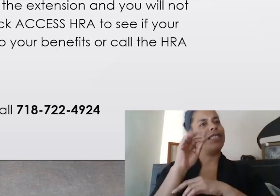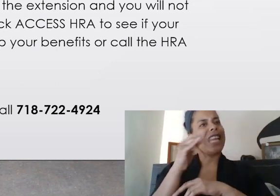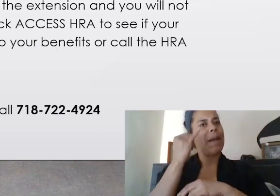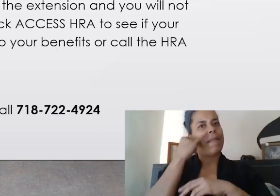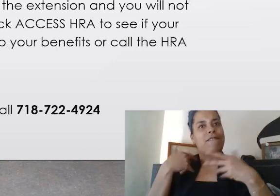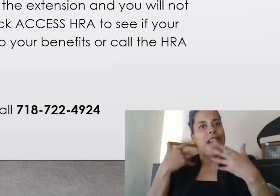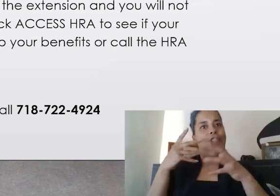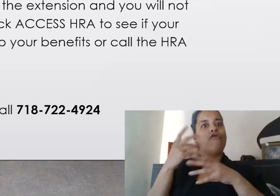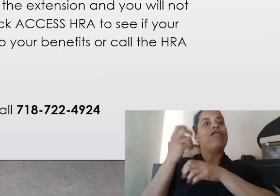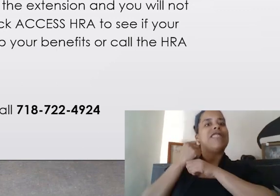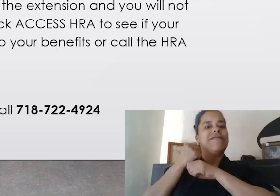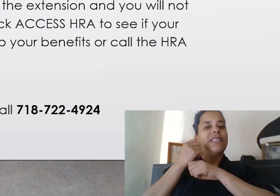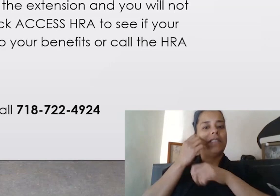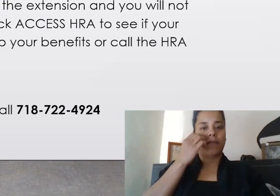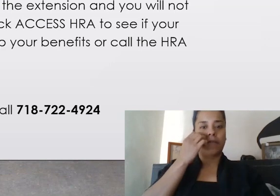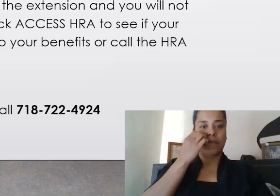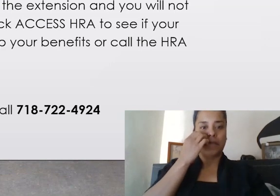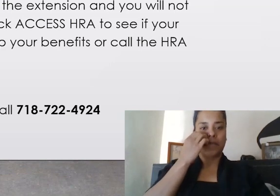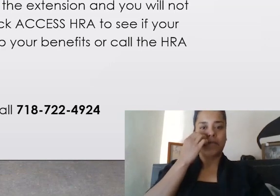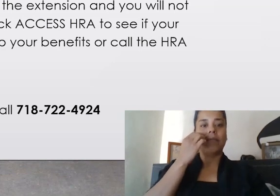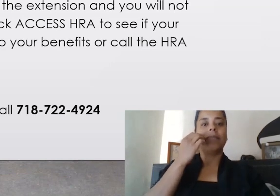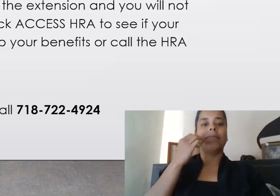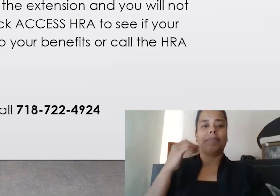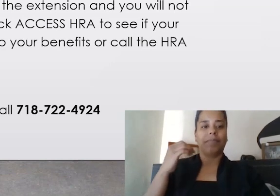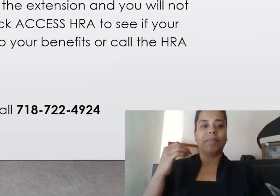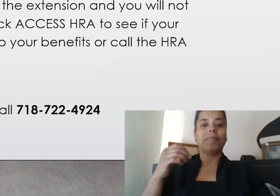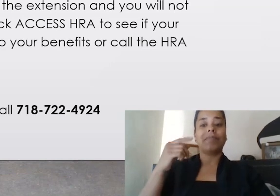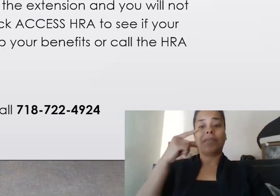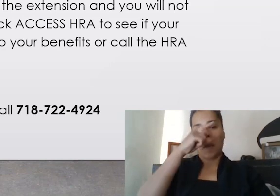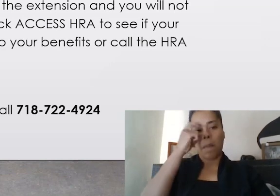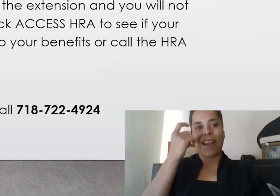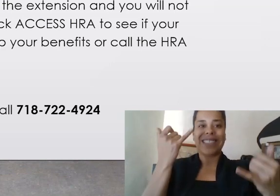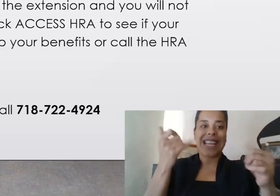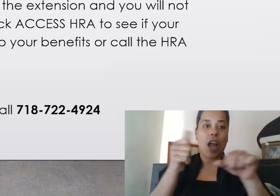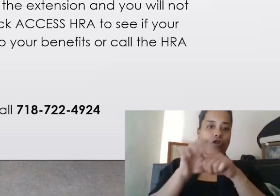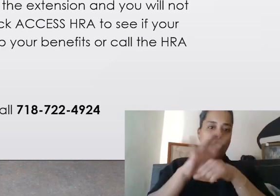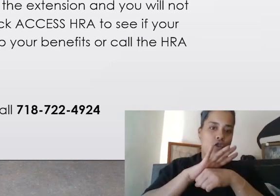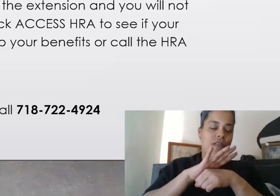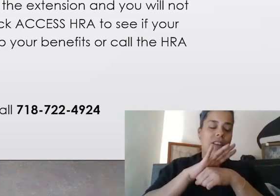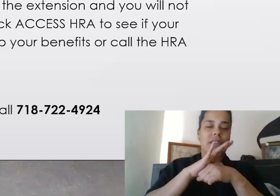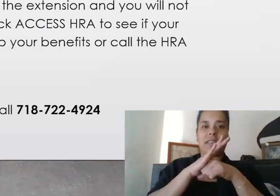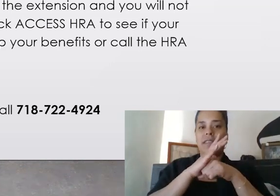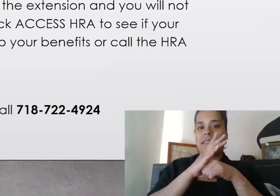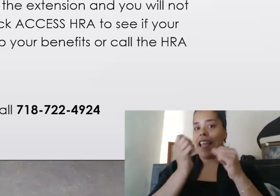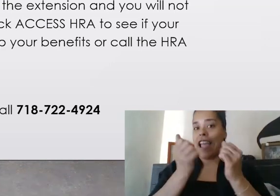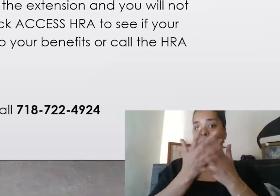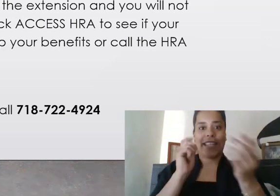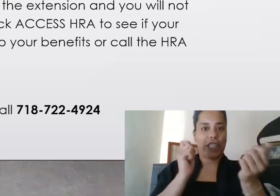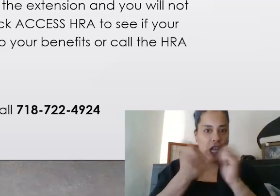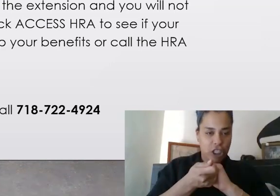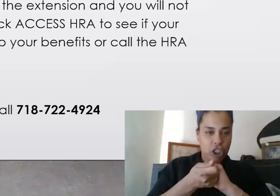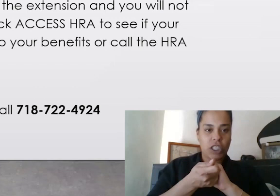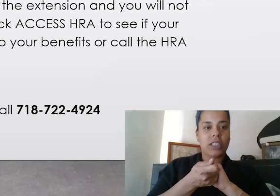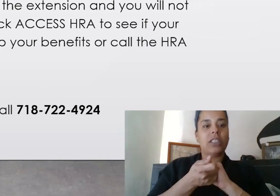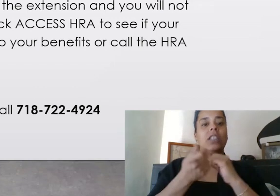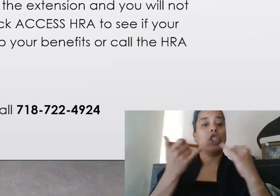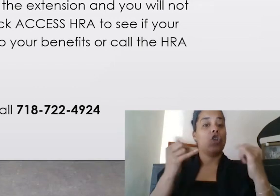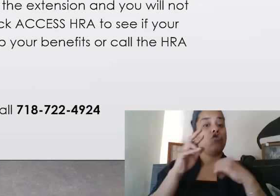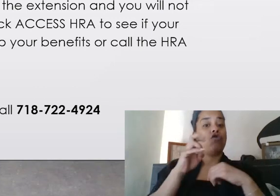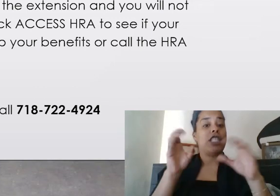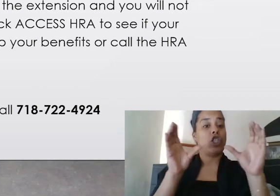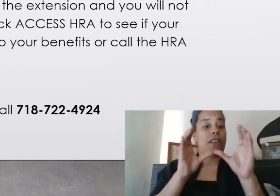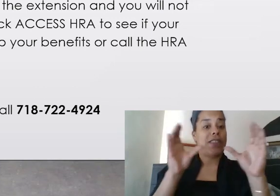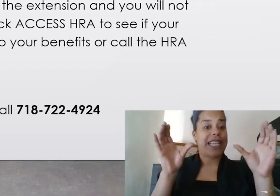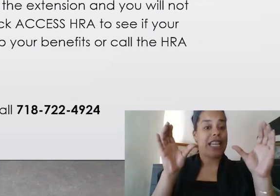it? So because of COVID, everything has just changed, right? So recertifications